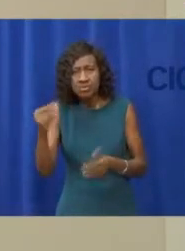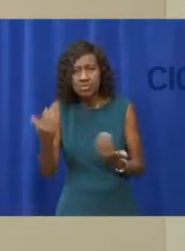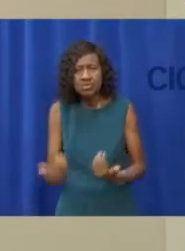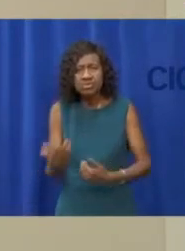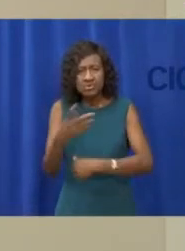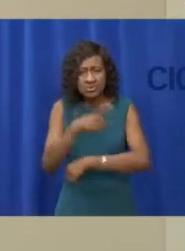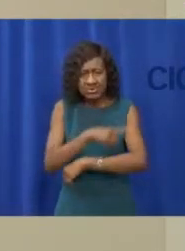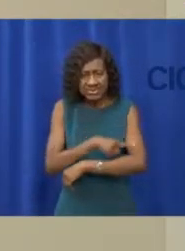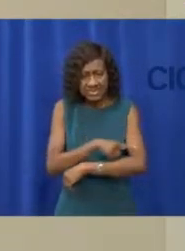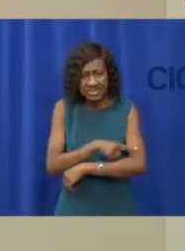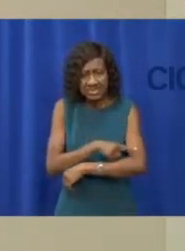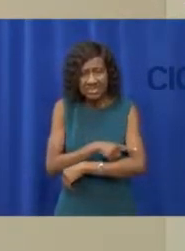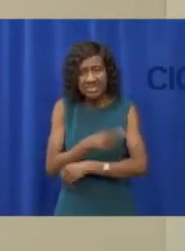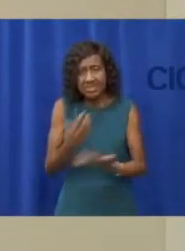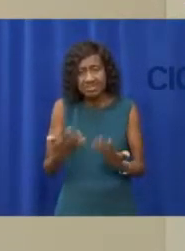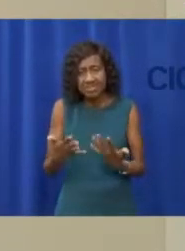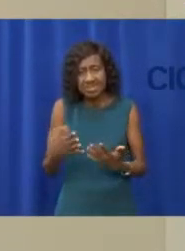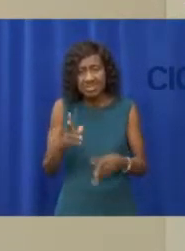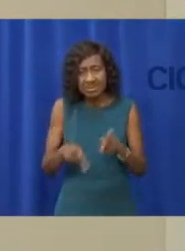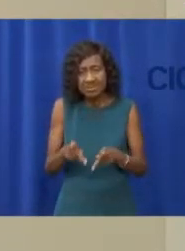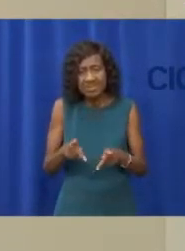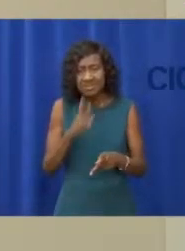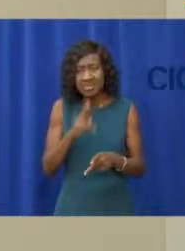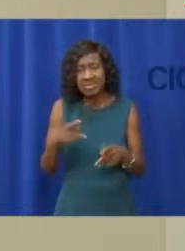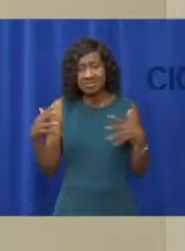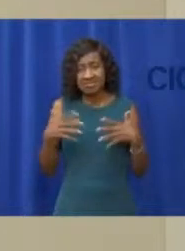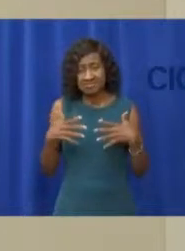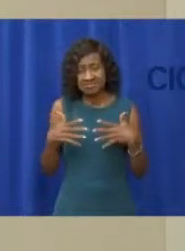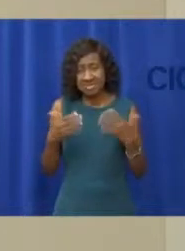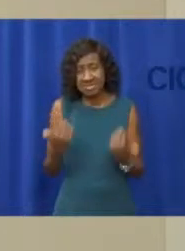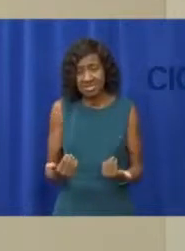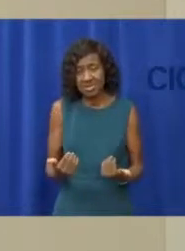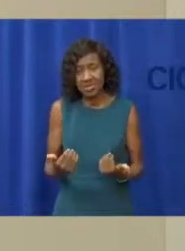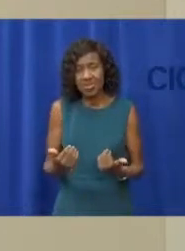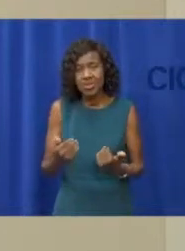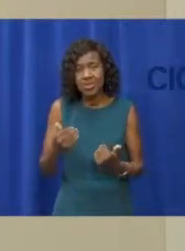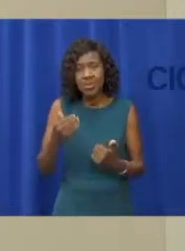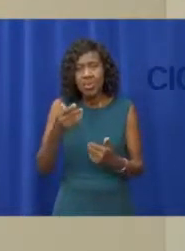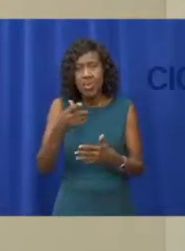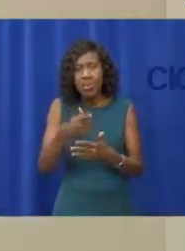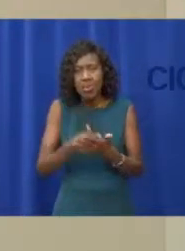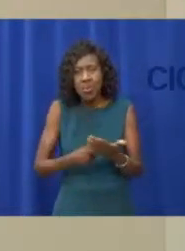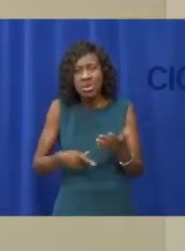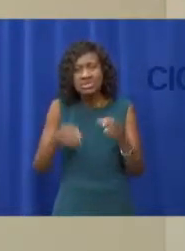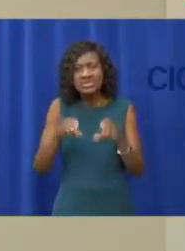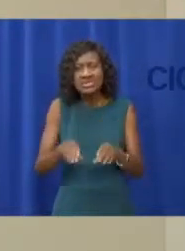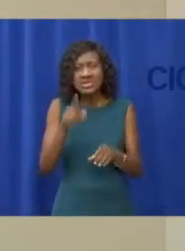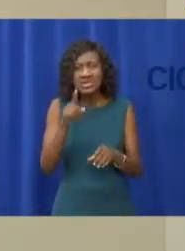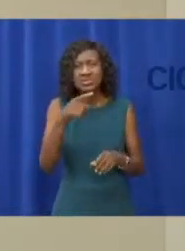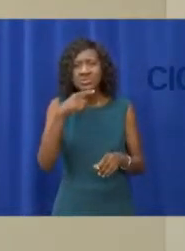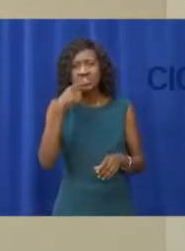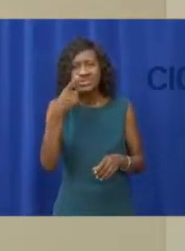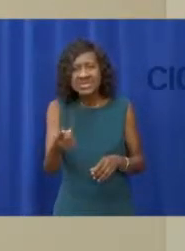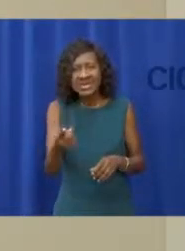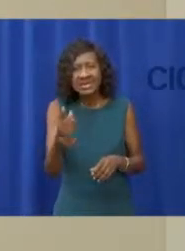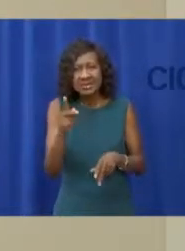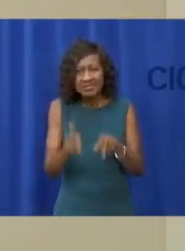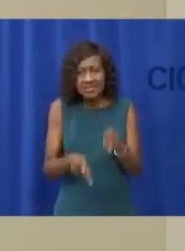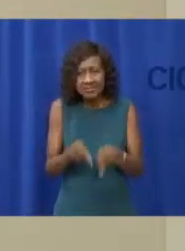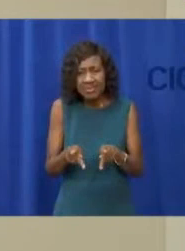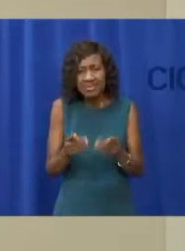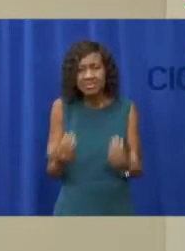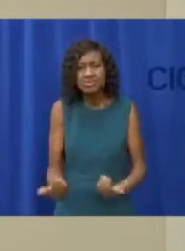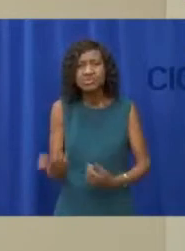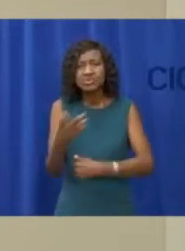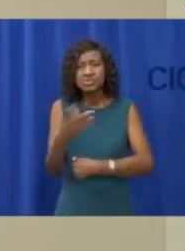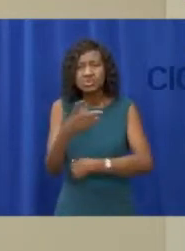the results that you've shared today. What assurances can you give them, or what words of advice can you provide for them in relation to your